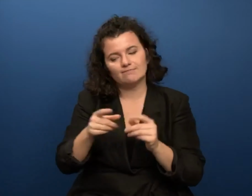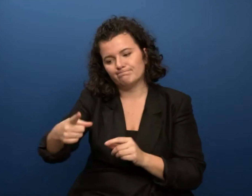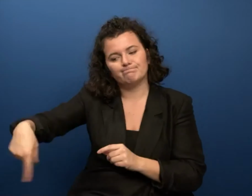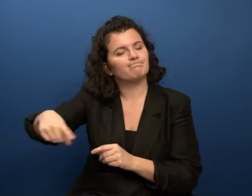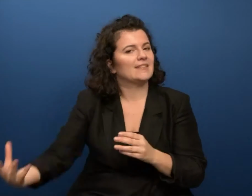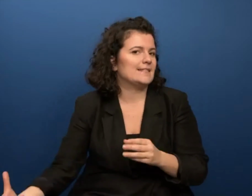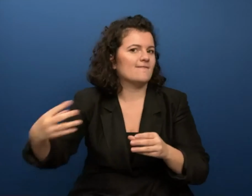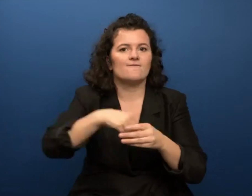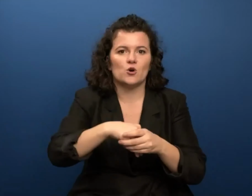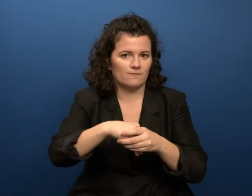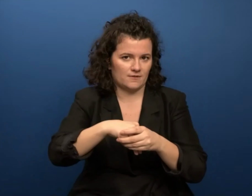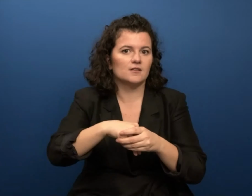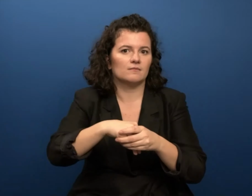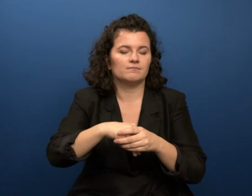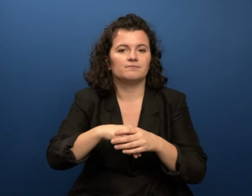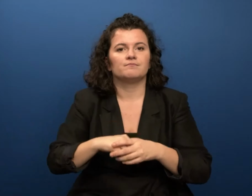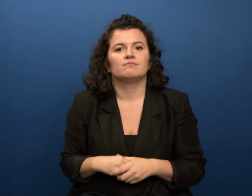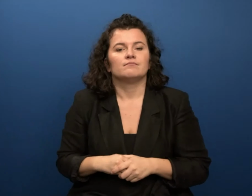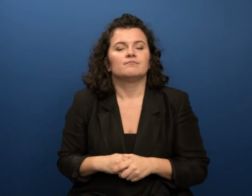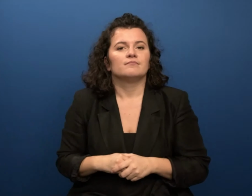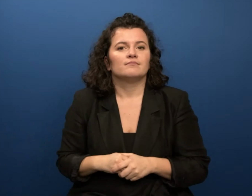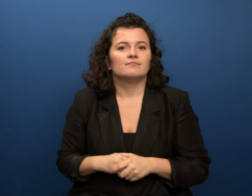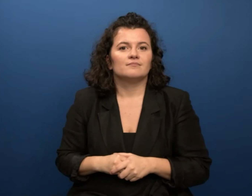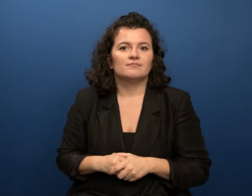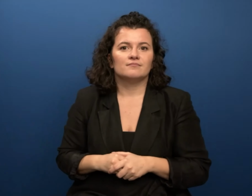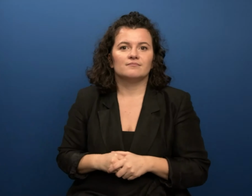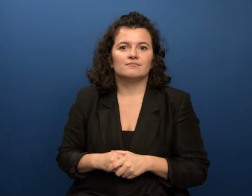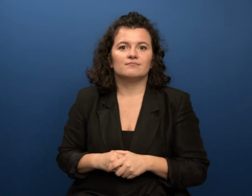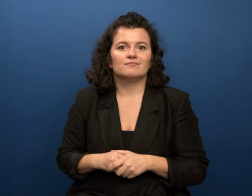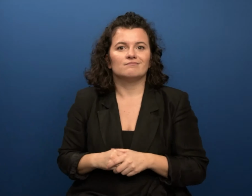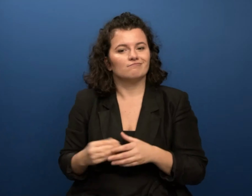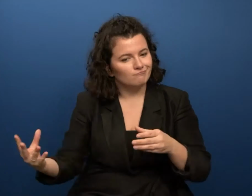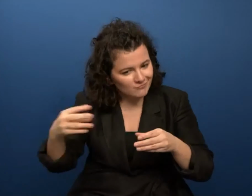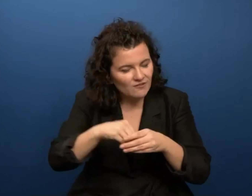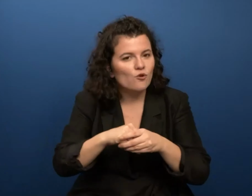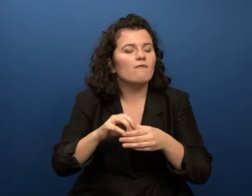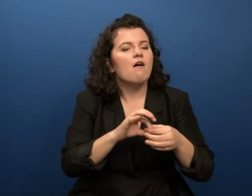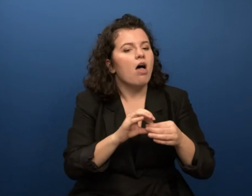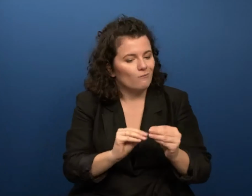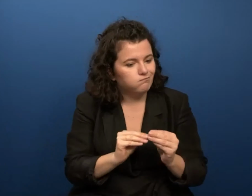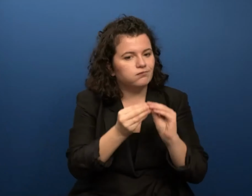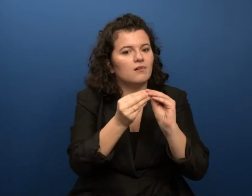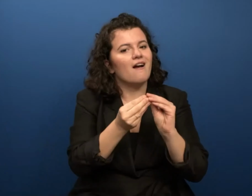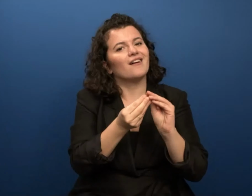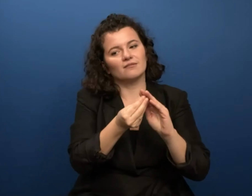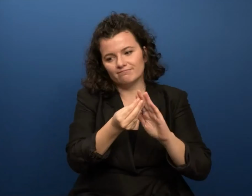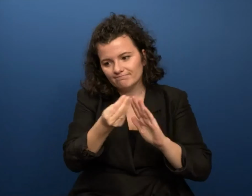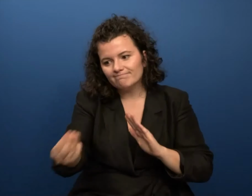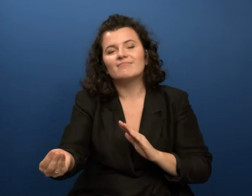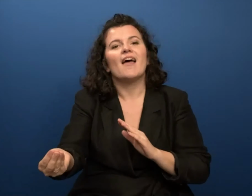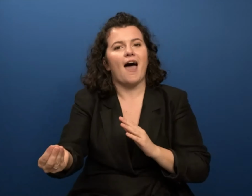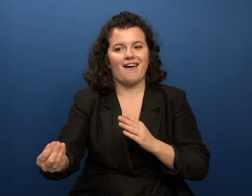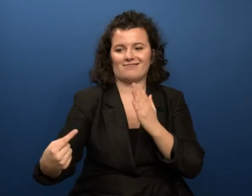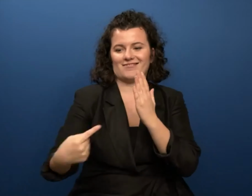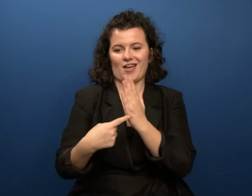like participating in technology, so that we have a technology that favors or goes by our